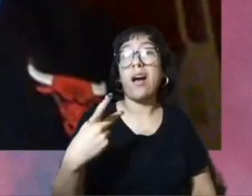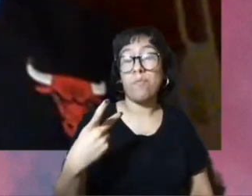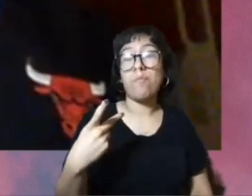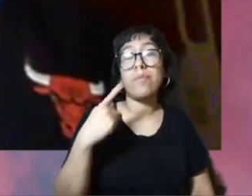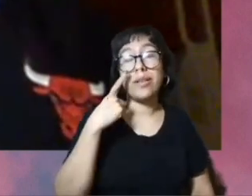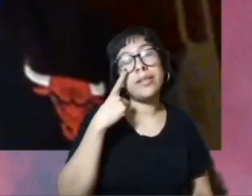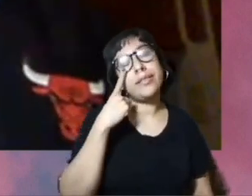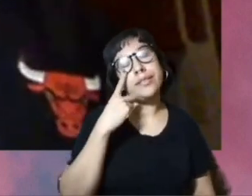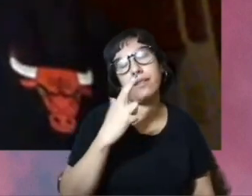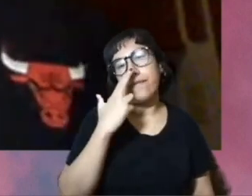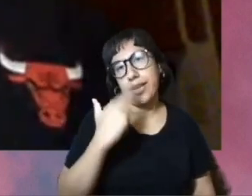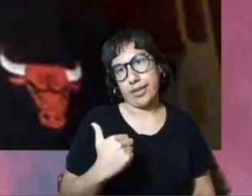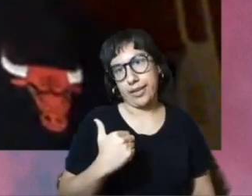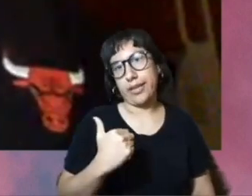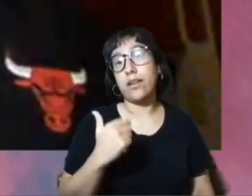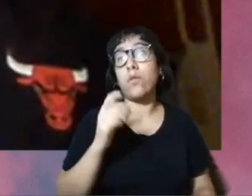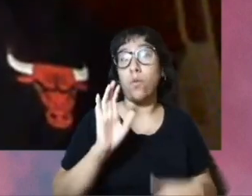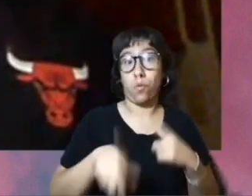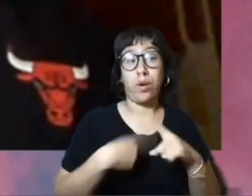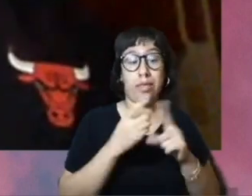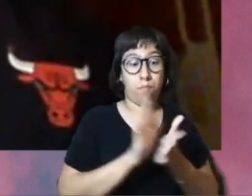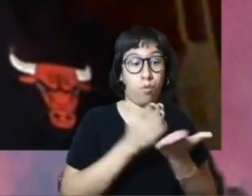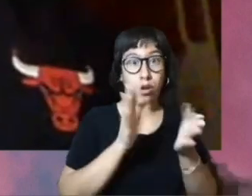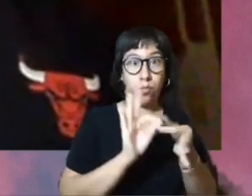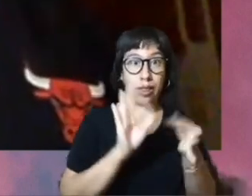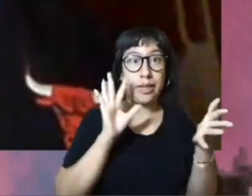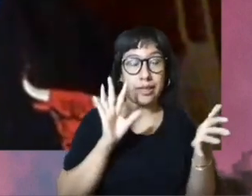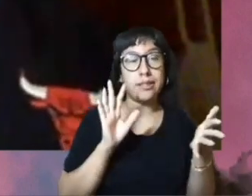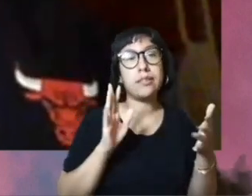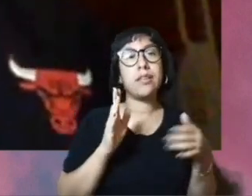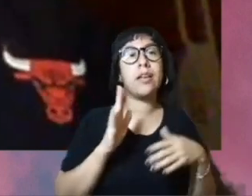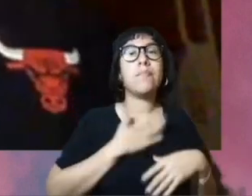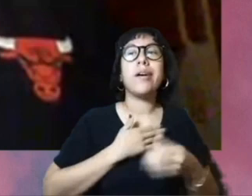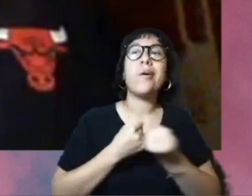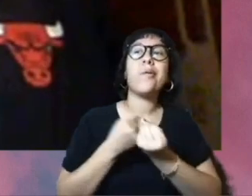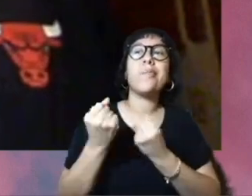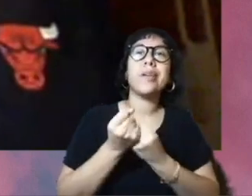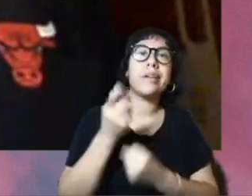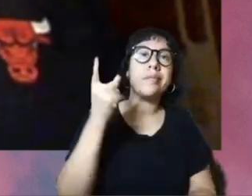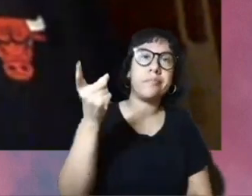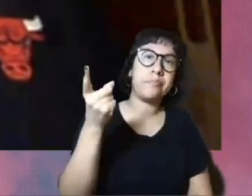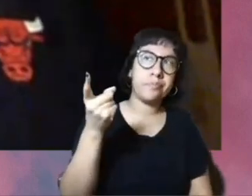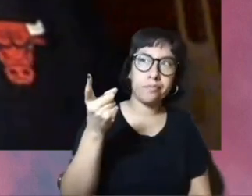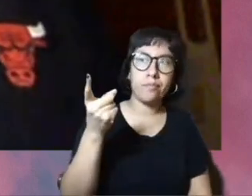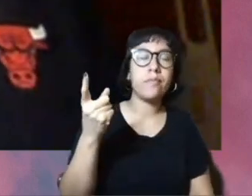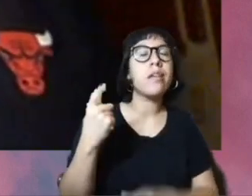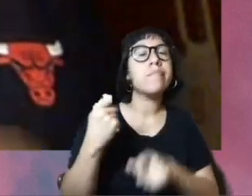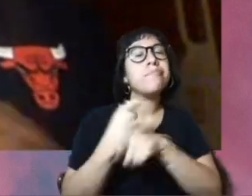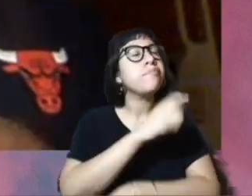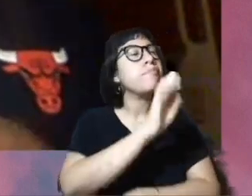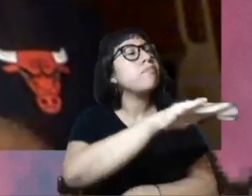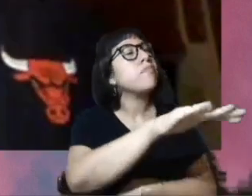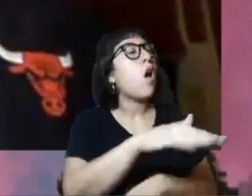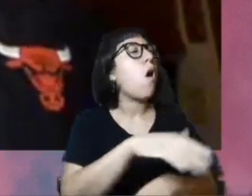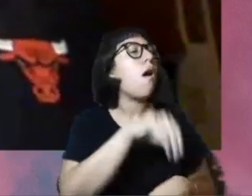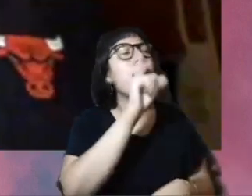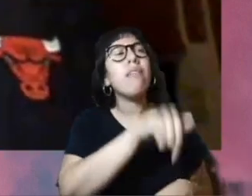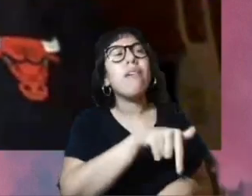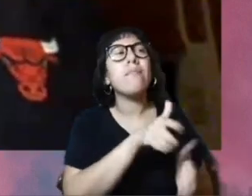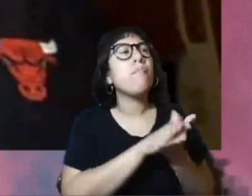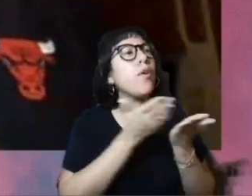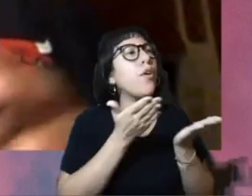And it was funny because after the book came out, my homie, he hit me up and he was like, yo, I love the